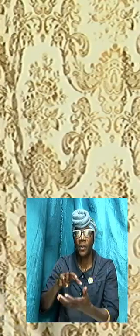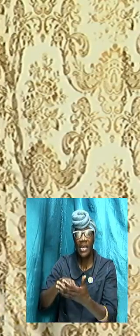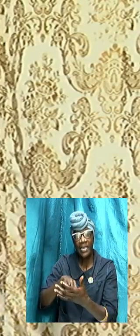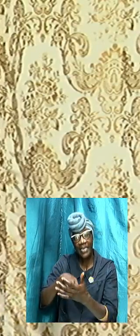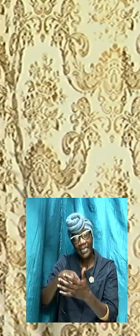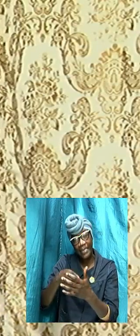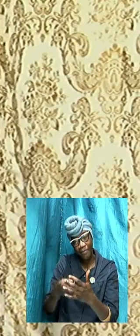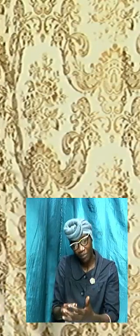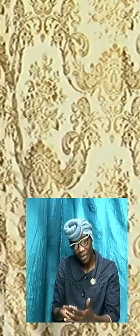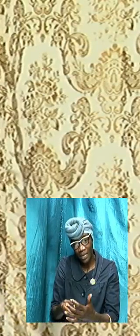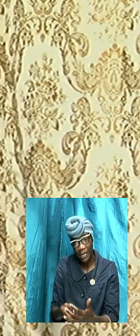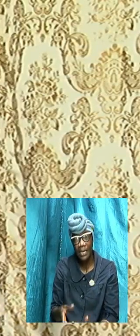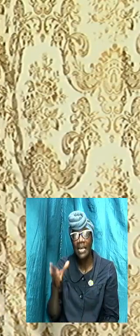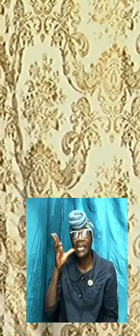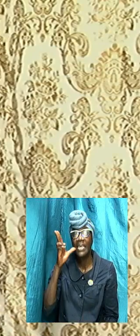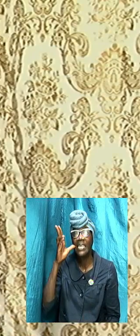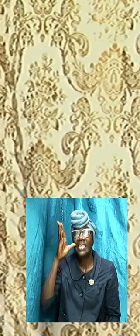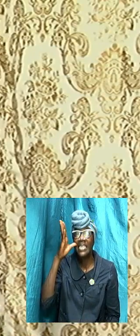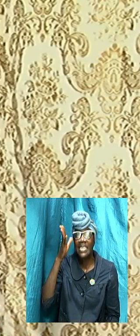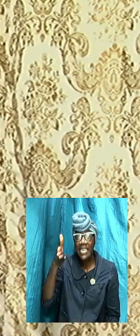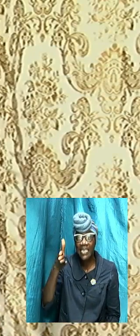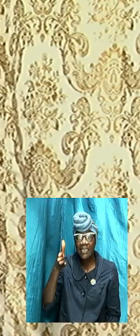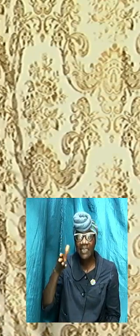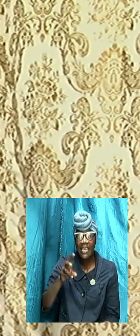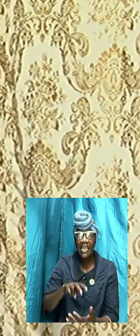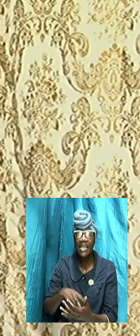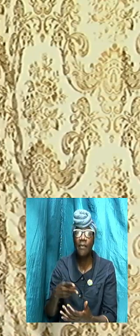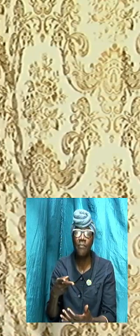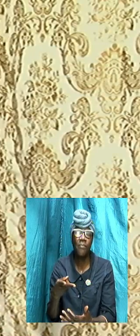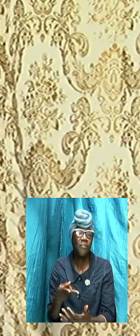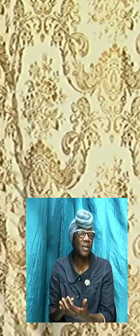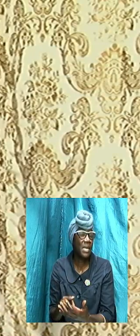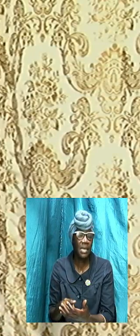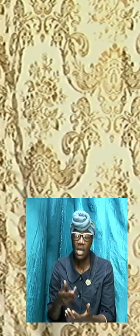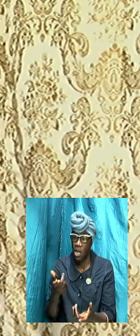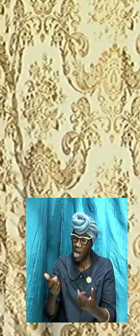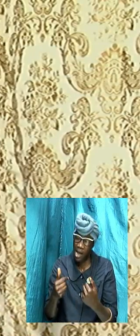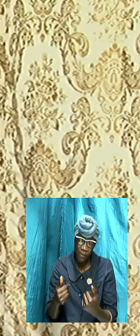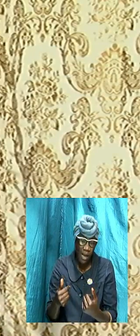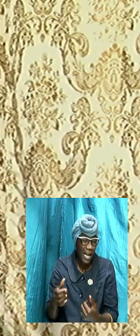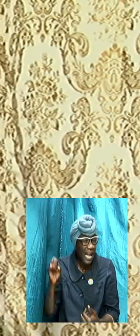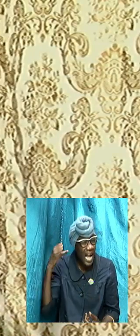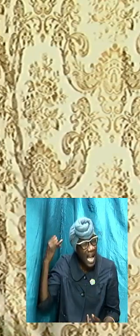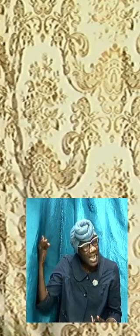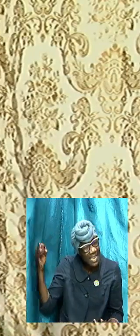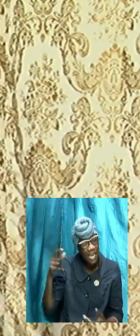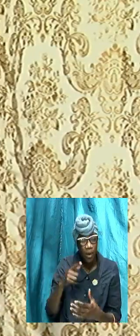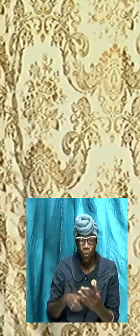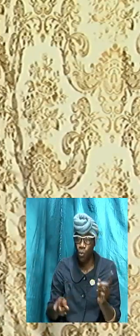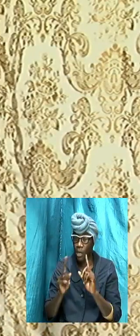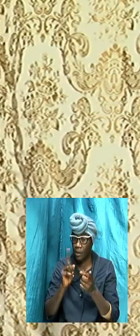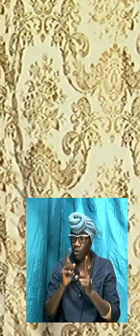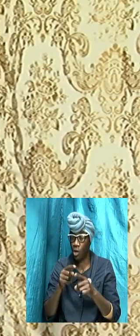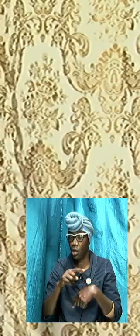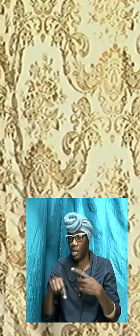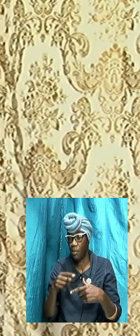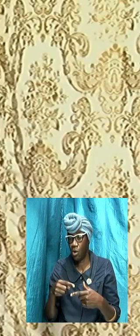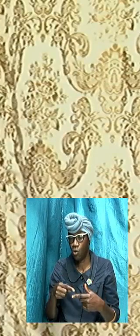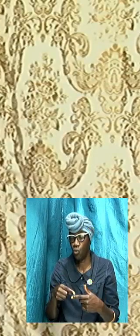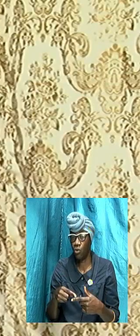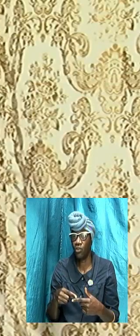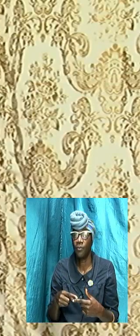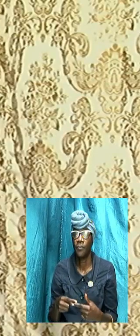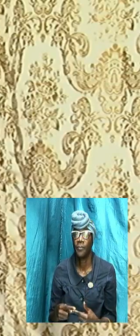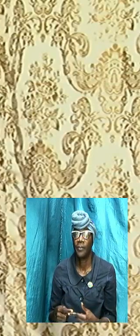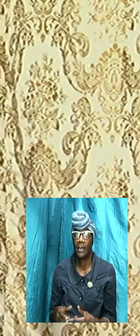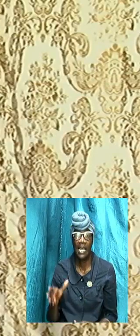destiny, so we can all have a good idea of where or what I'm talking about as I use the term in this Bible study.